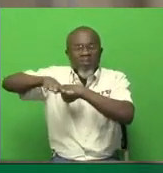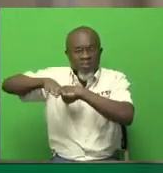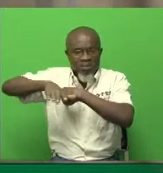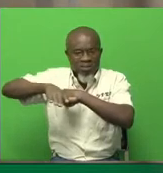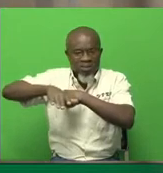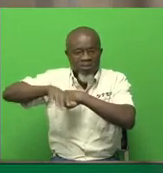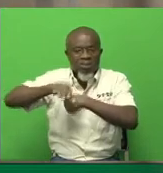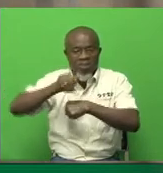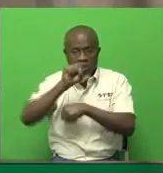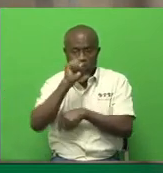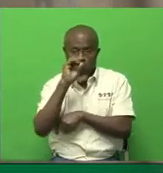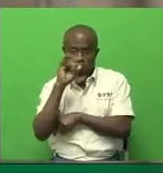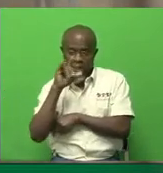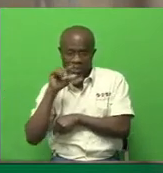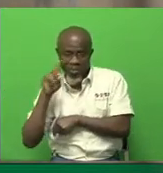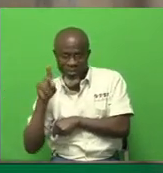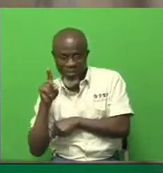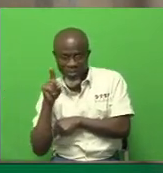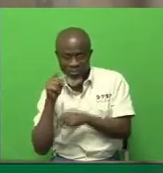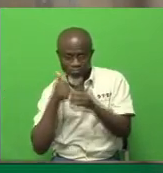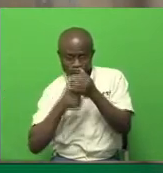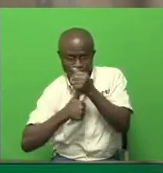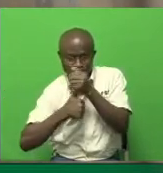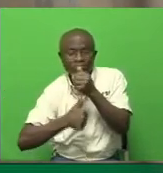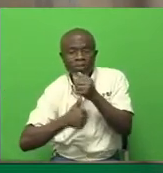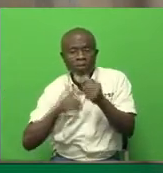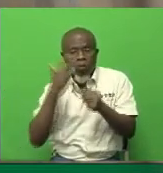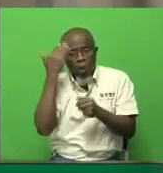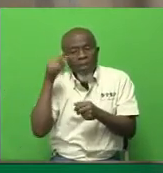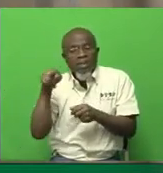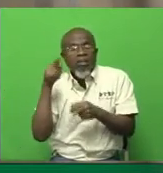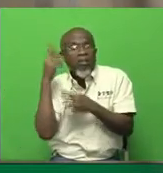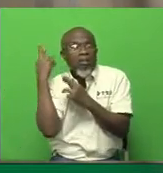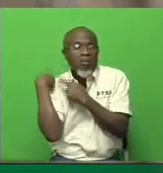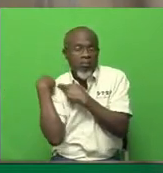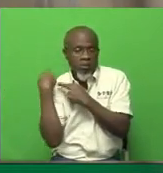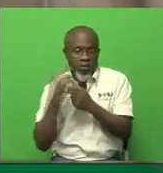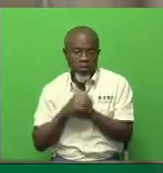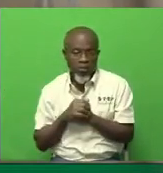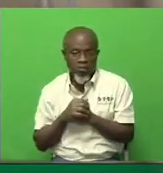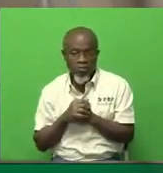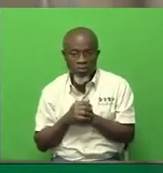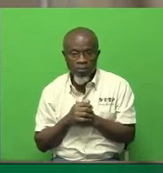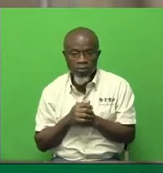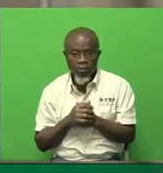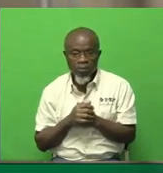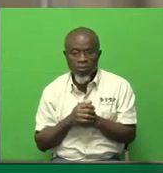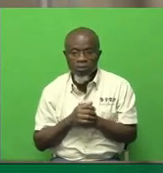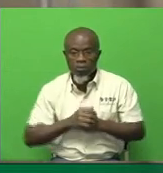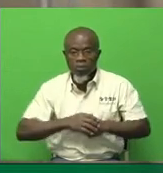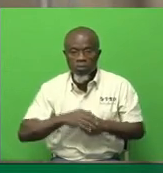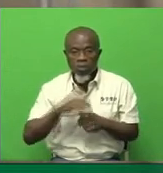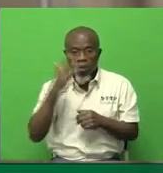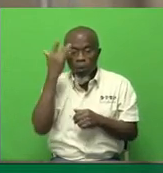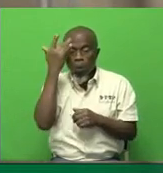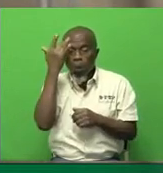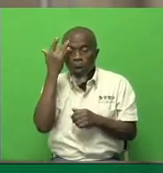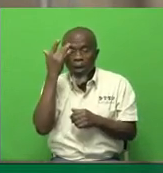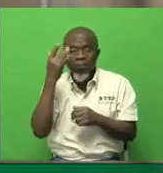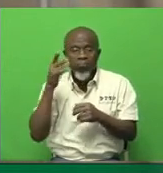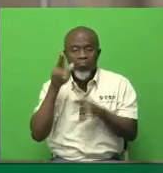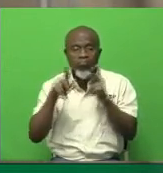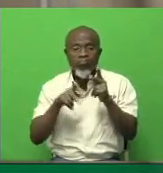to say why it is that 4 000 people died of kovid while thousands of children are still today without devices